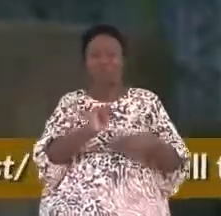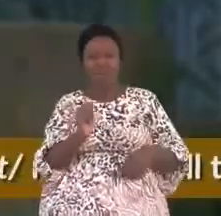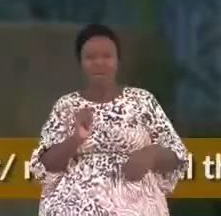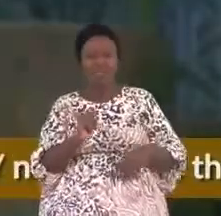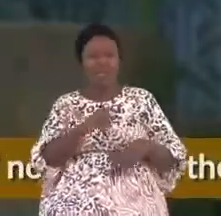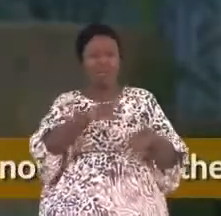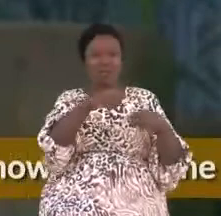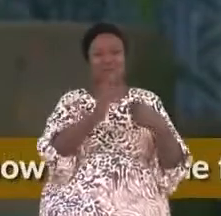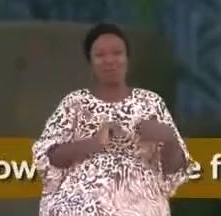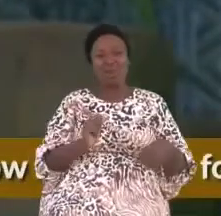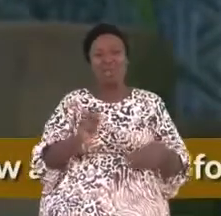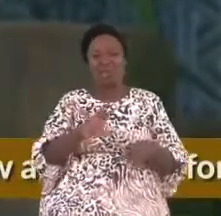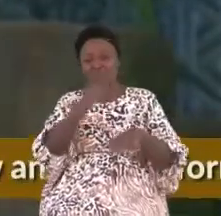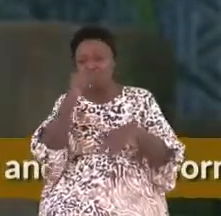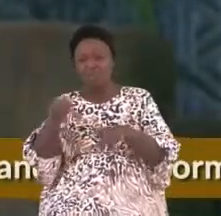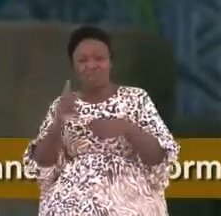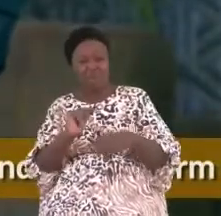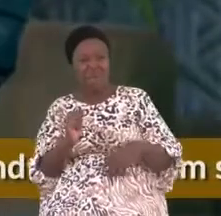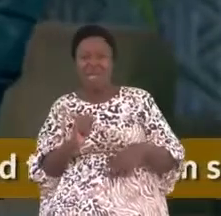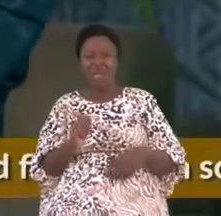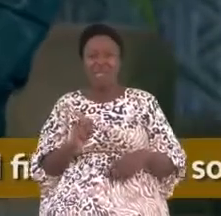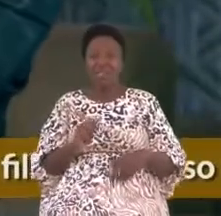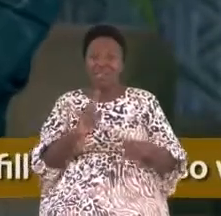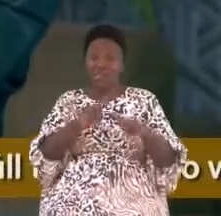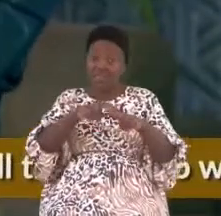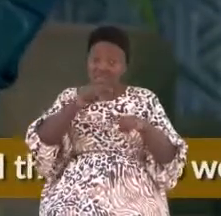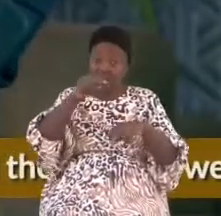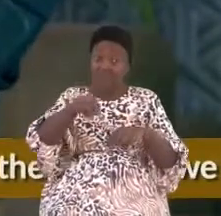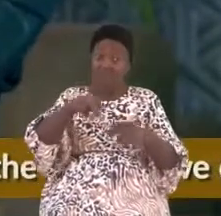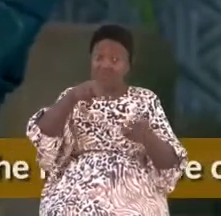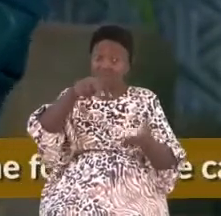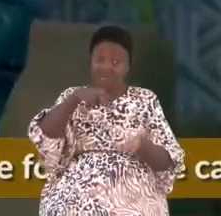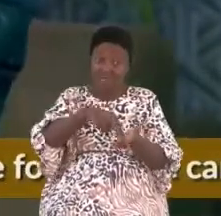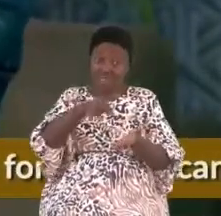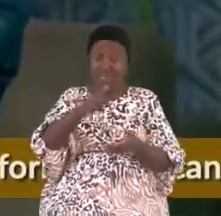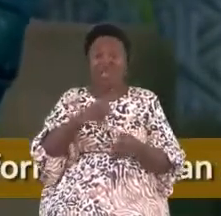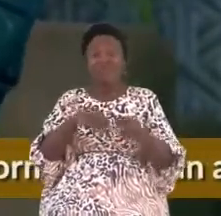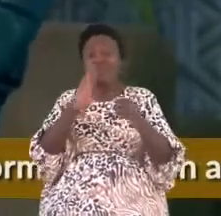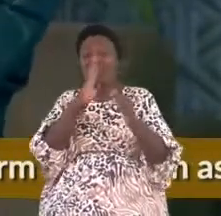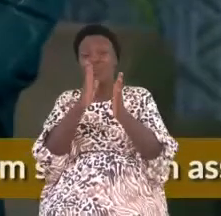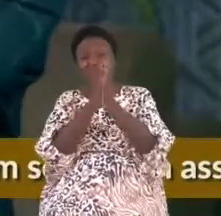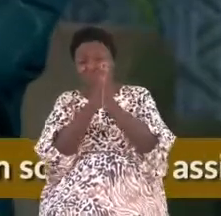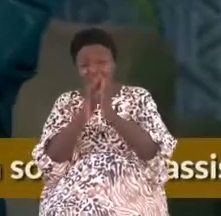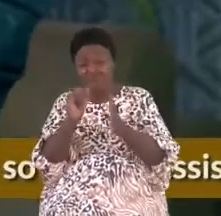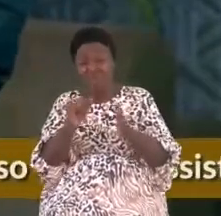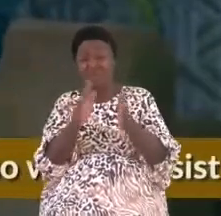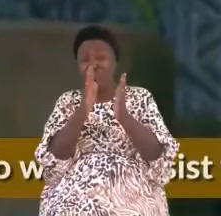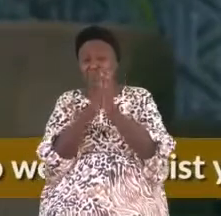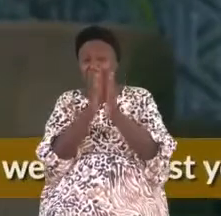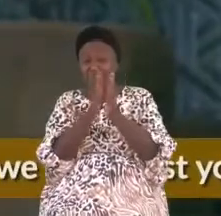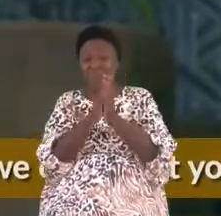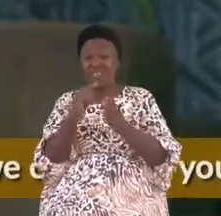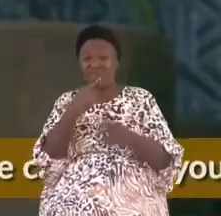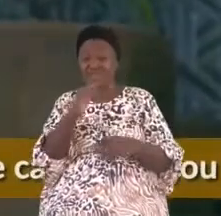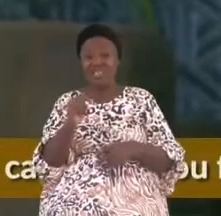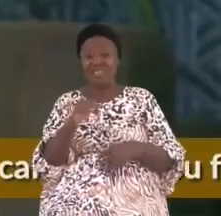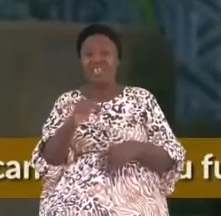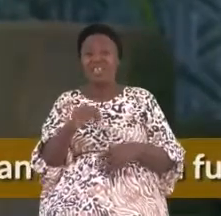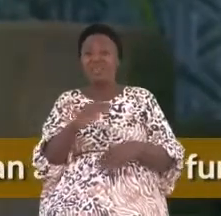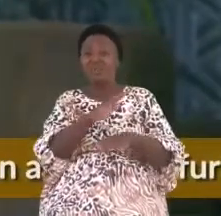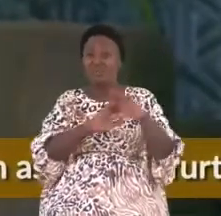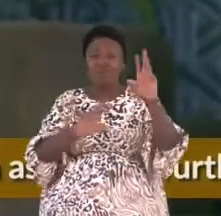america south america you are waiting for miracle in the caribbean you are waiting for miracle the miracle is coming the